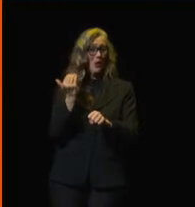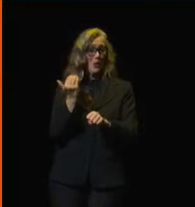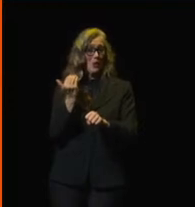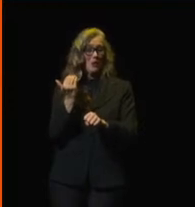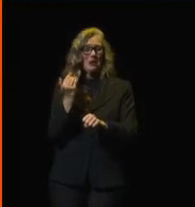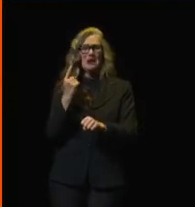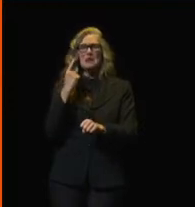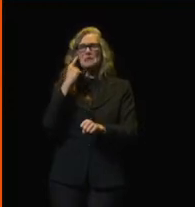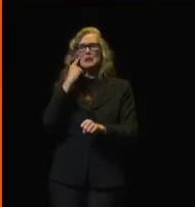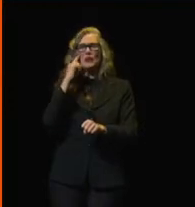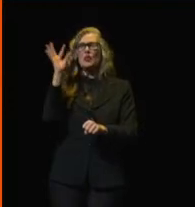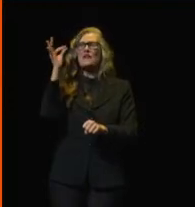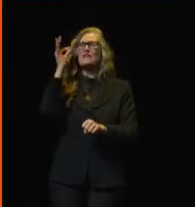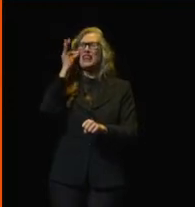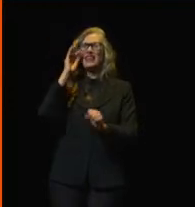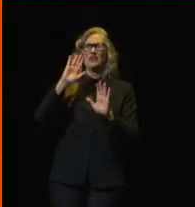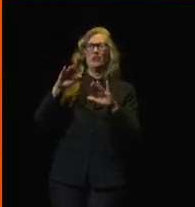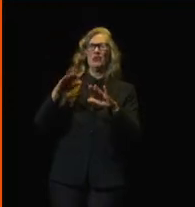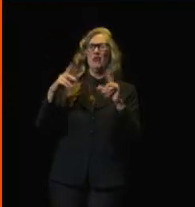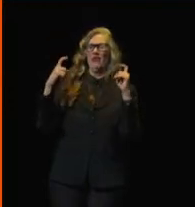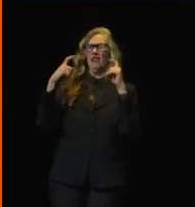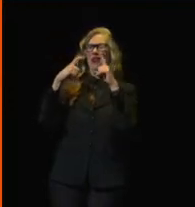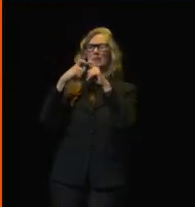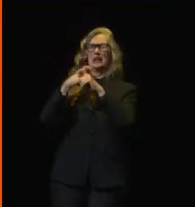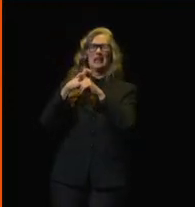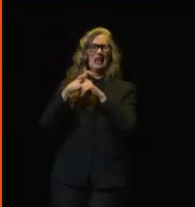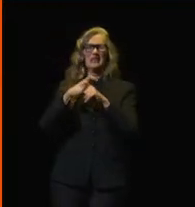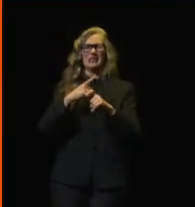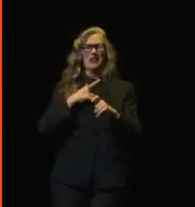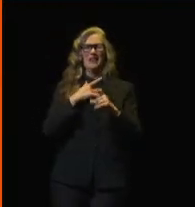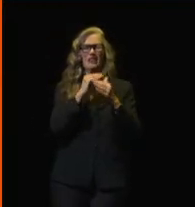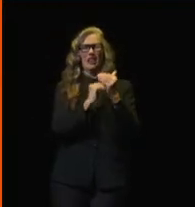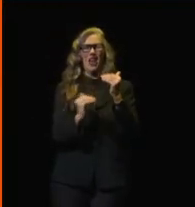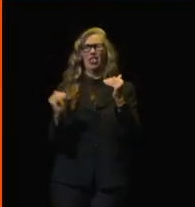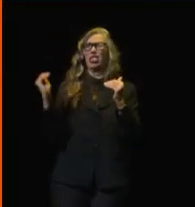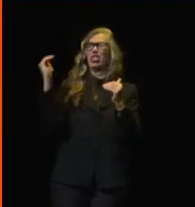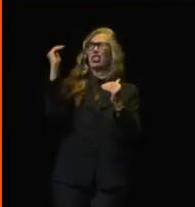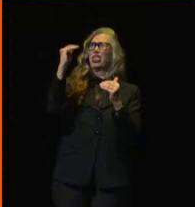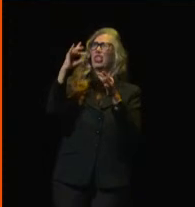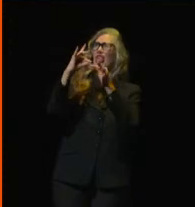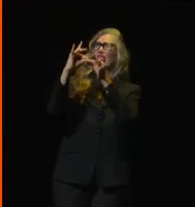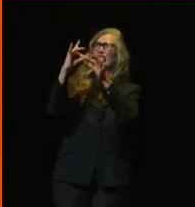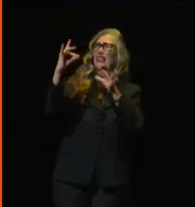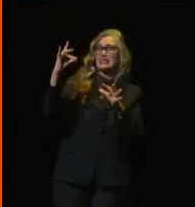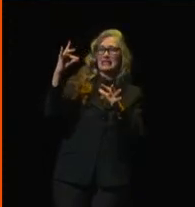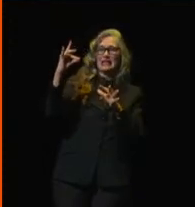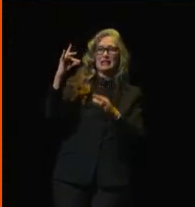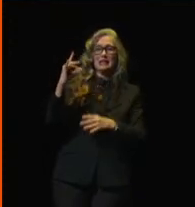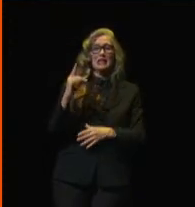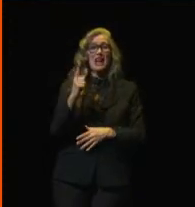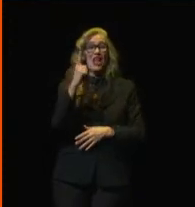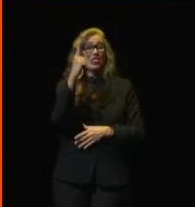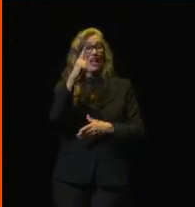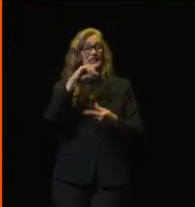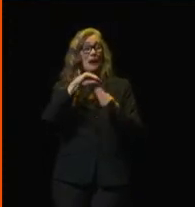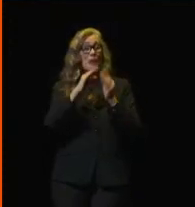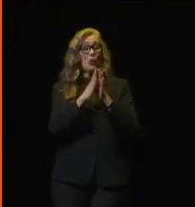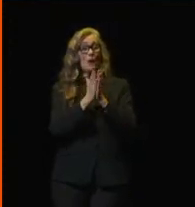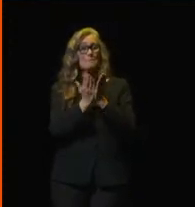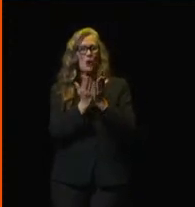the Fed as both complicated and distant. The number one book about the Fed was